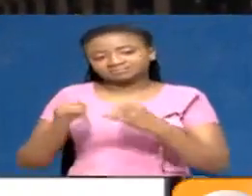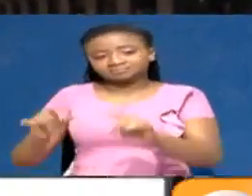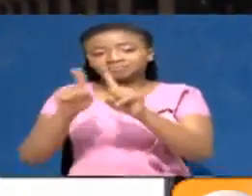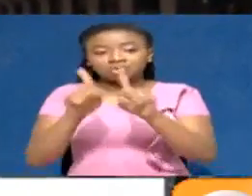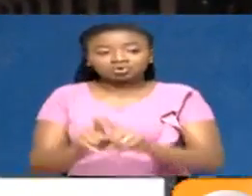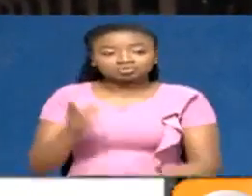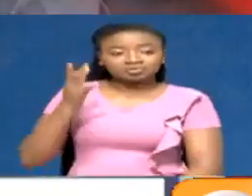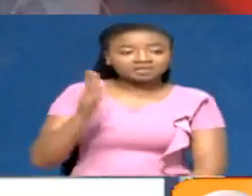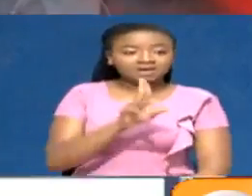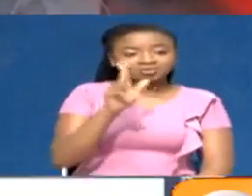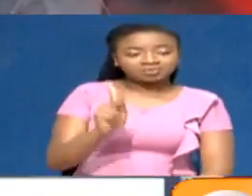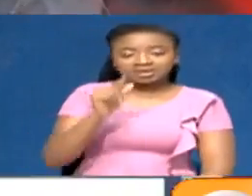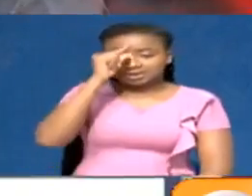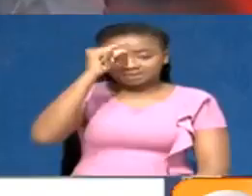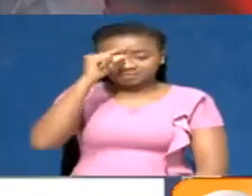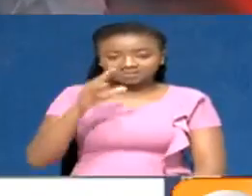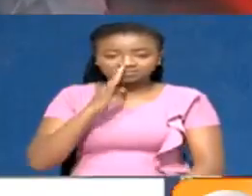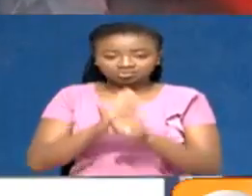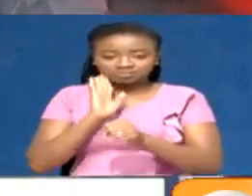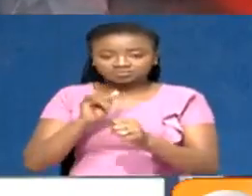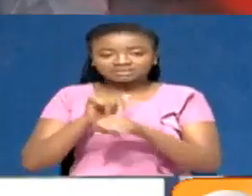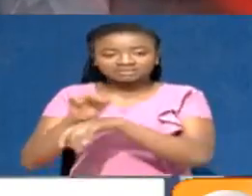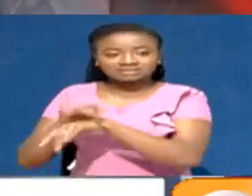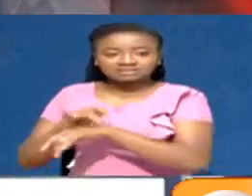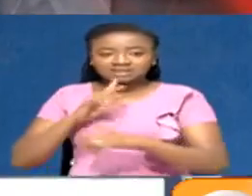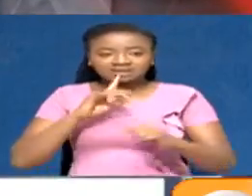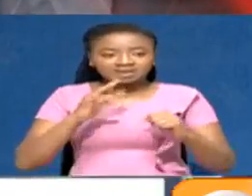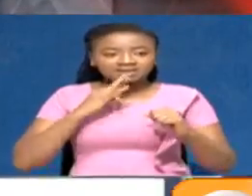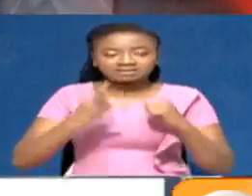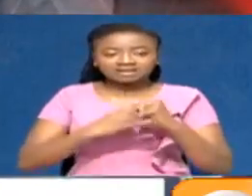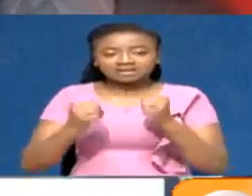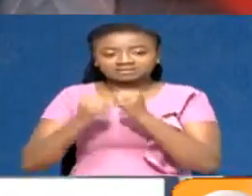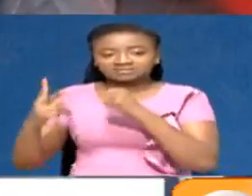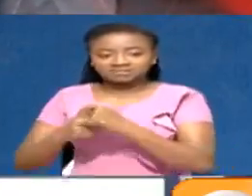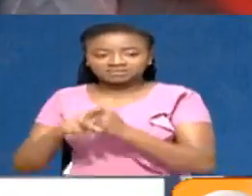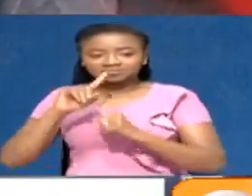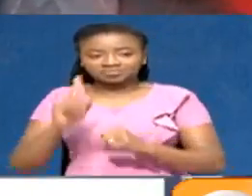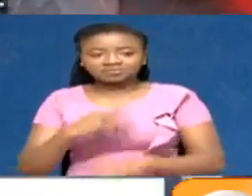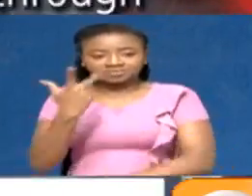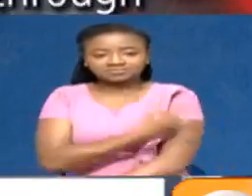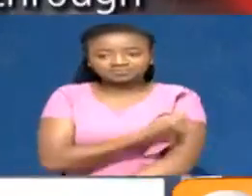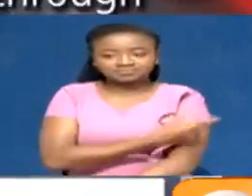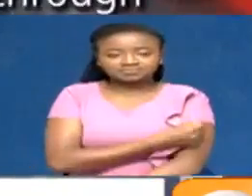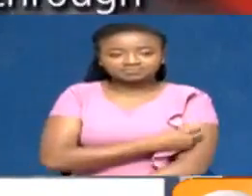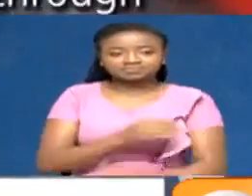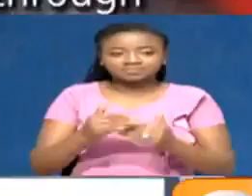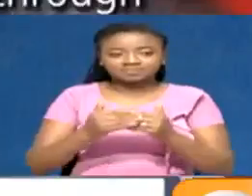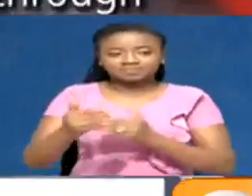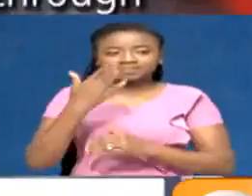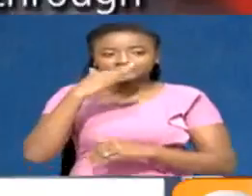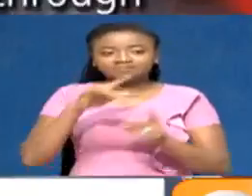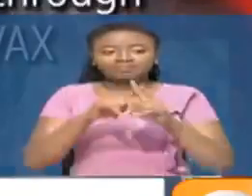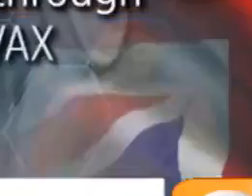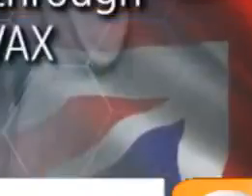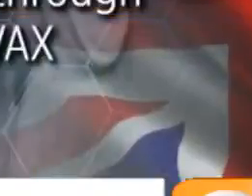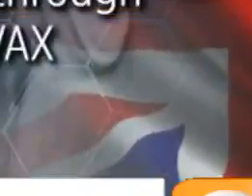UK government promised to send 817,000 doses of AstraZeneca vaccine to Kenya in the coming days. Half of